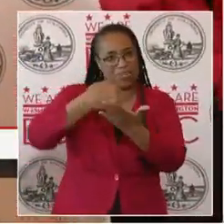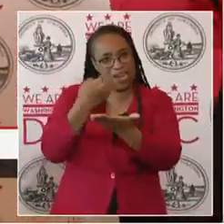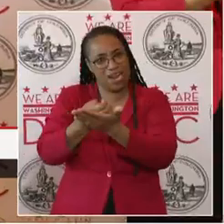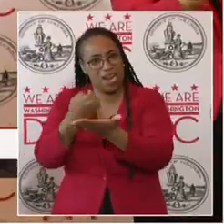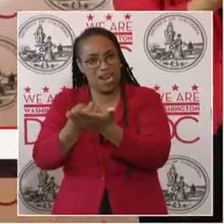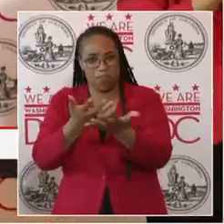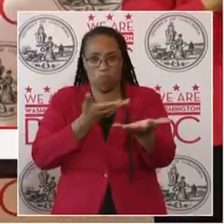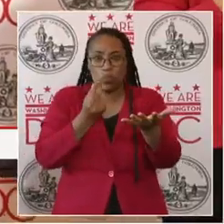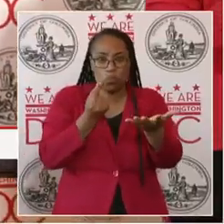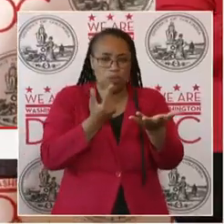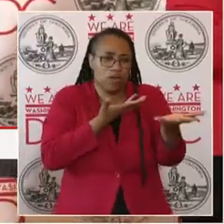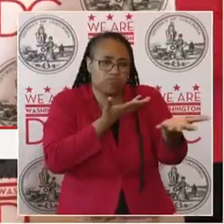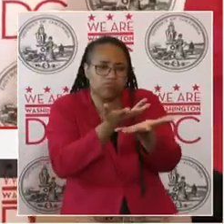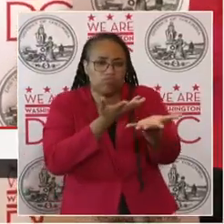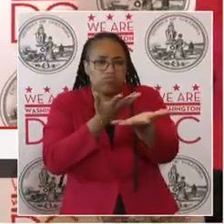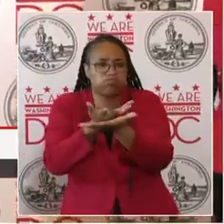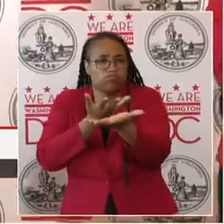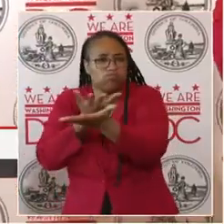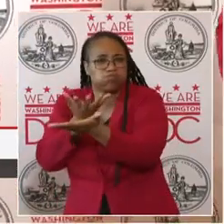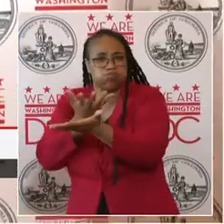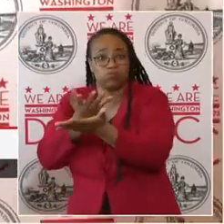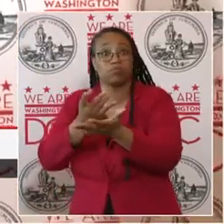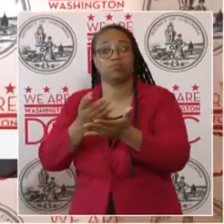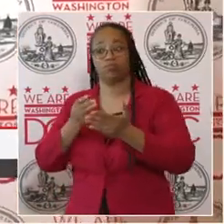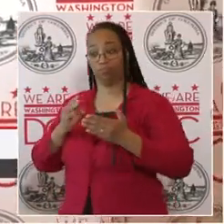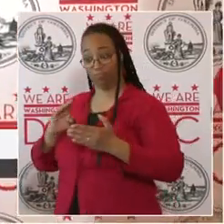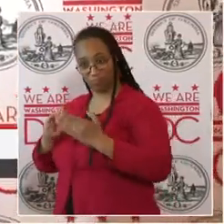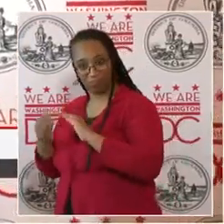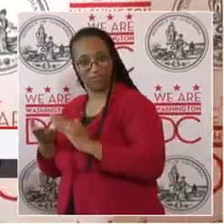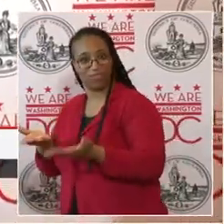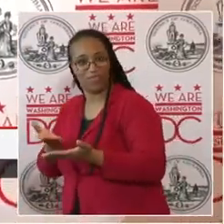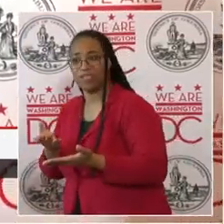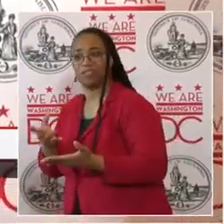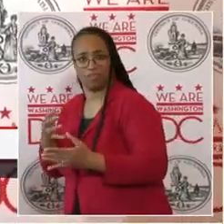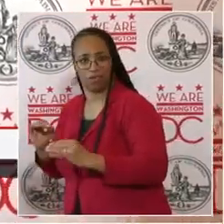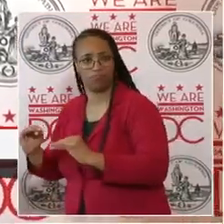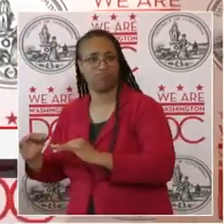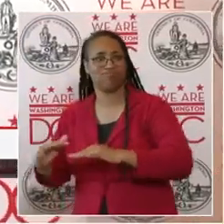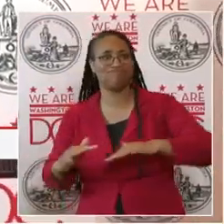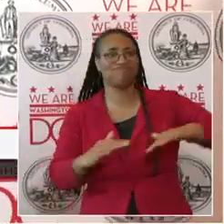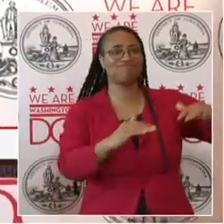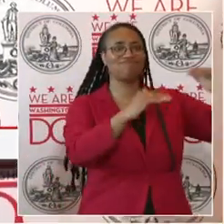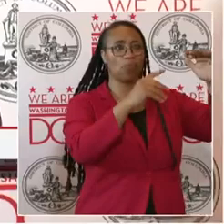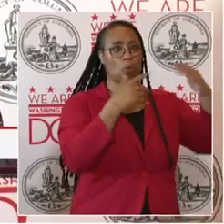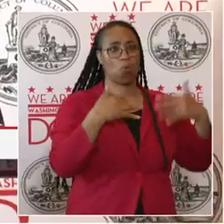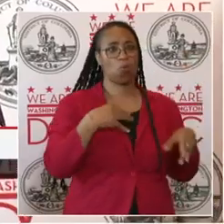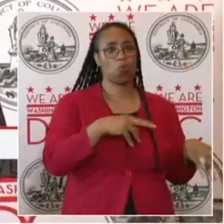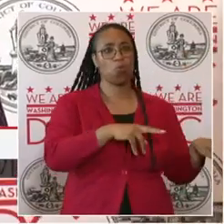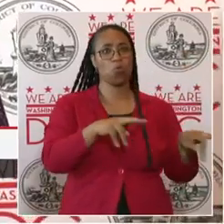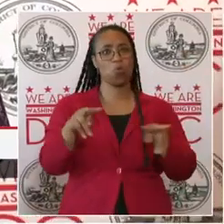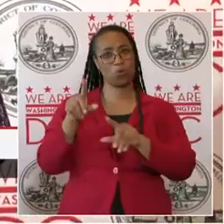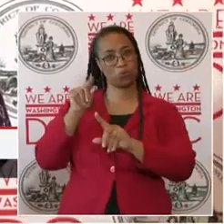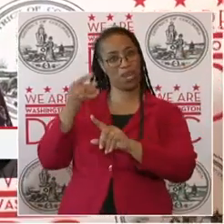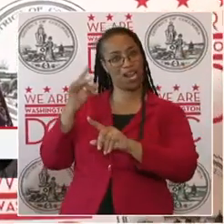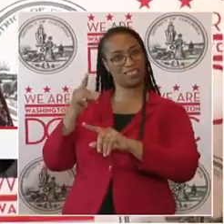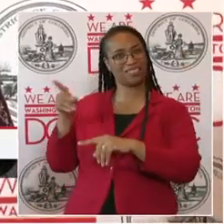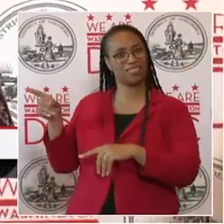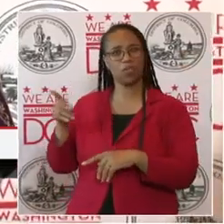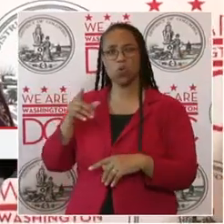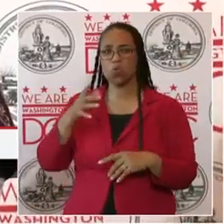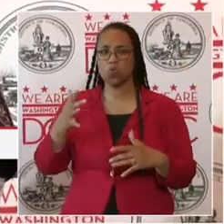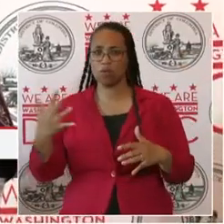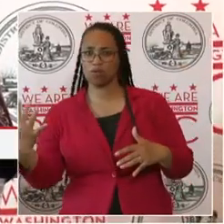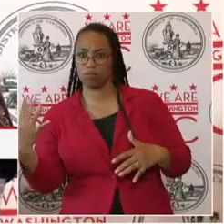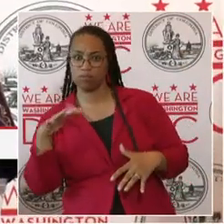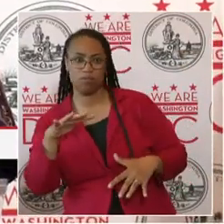diverse population of youth. Since assuming her role in 2018, Lupe has intertwined the organization's mission with the